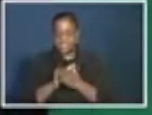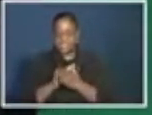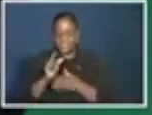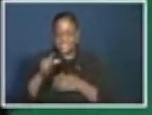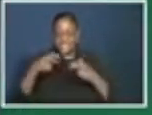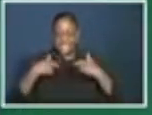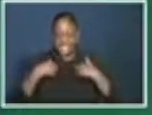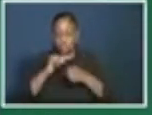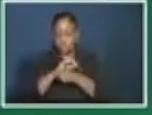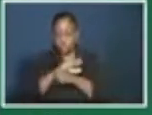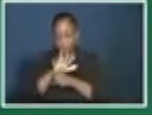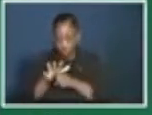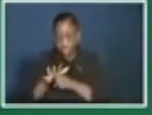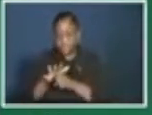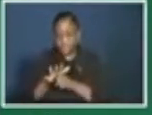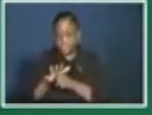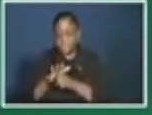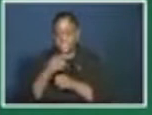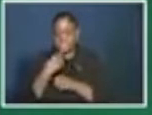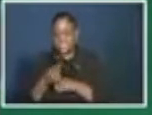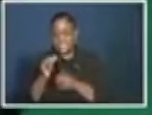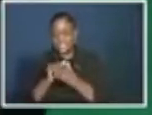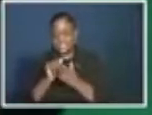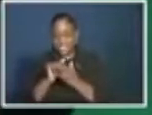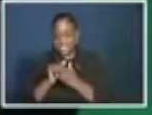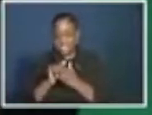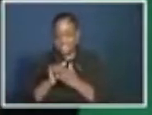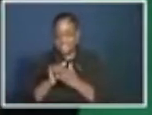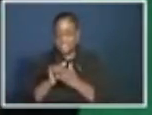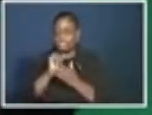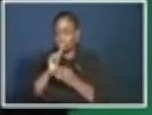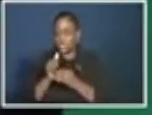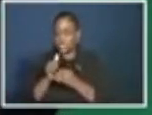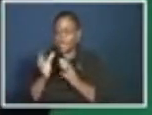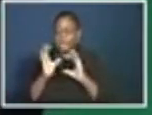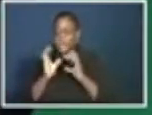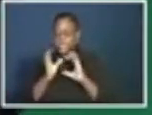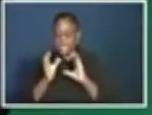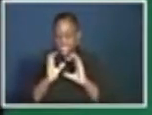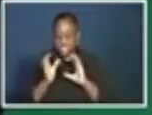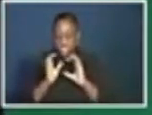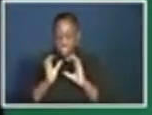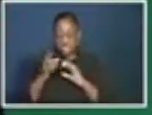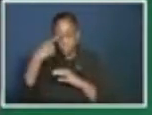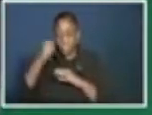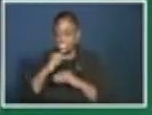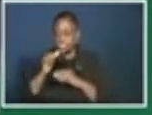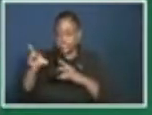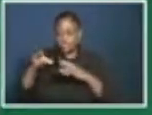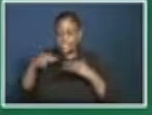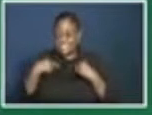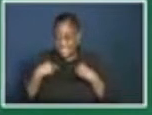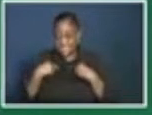COVID, there seemed to be a lack of a breakdown of communication because I had not received any